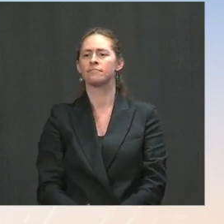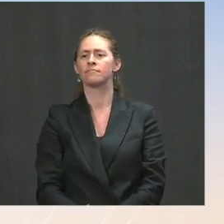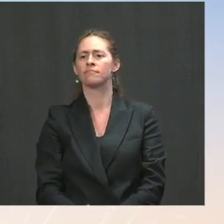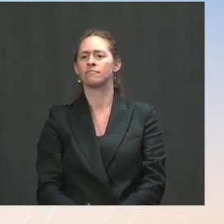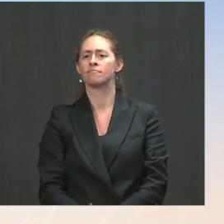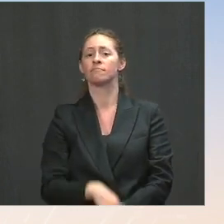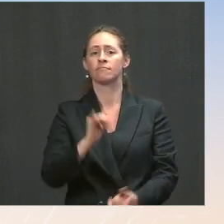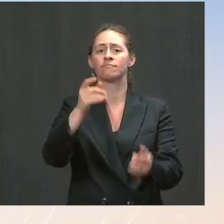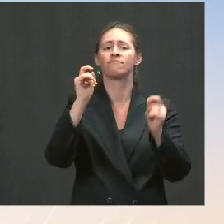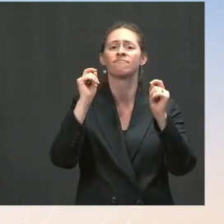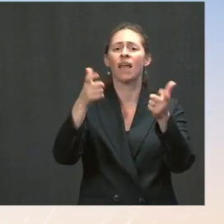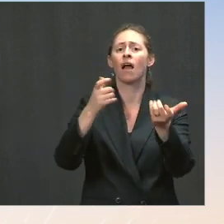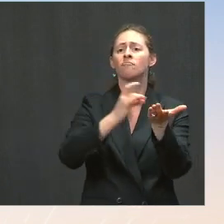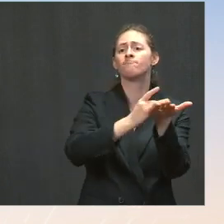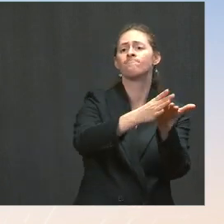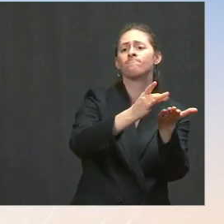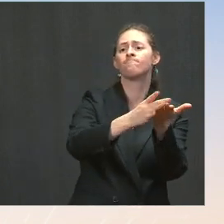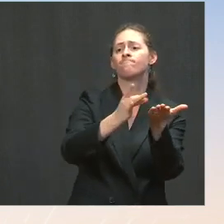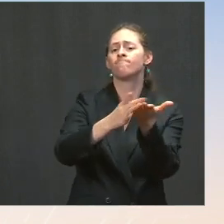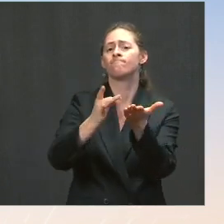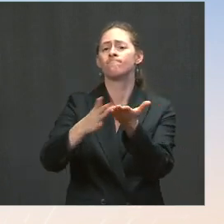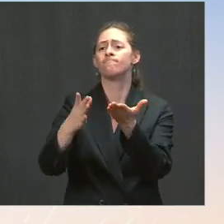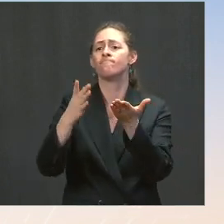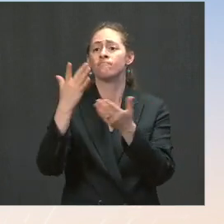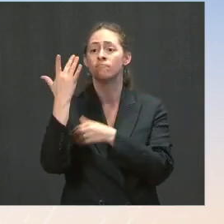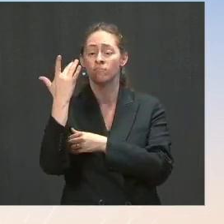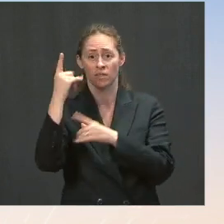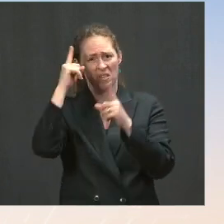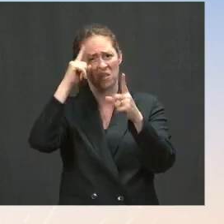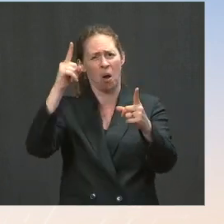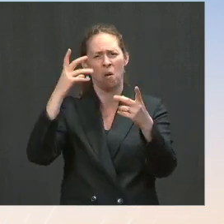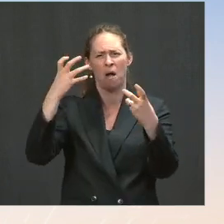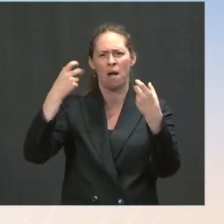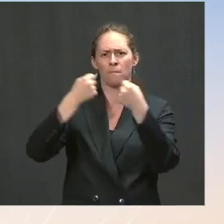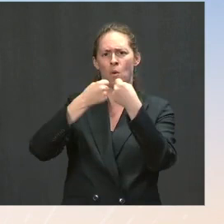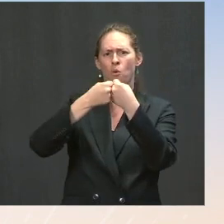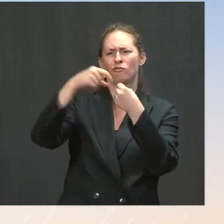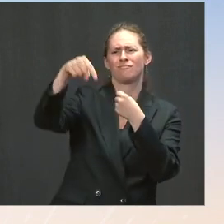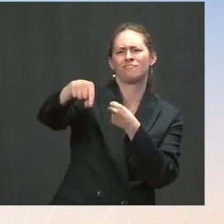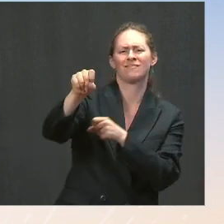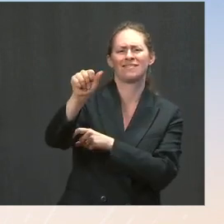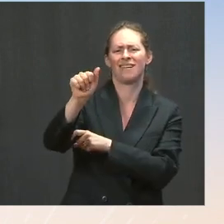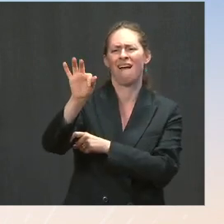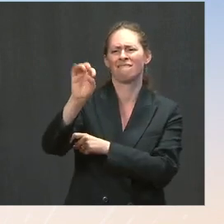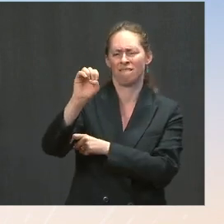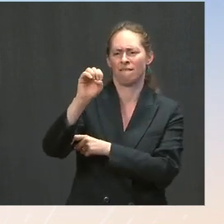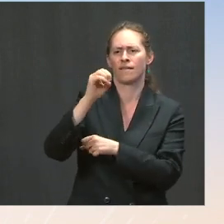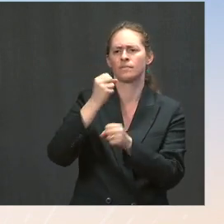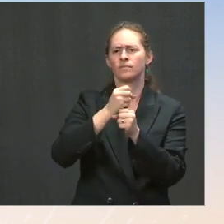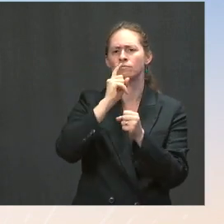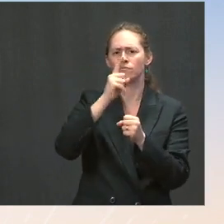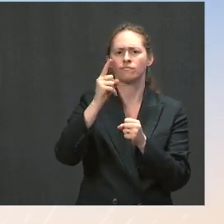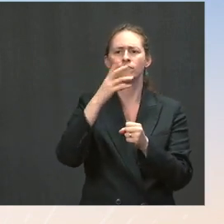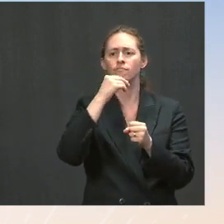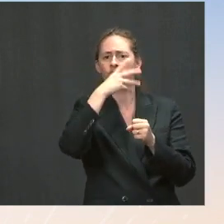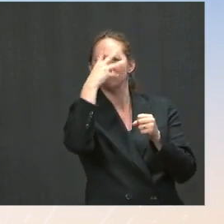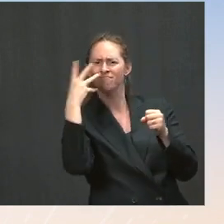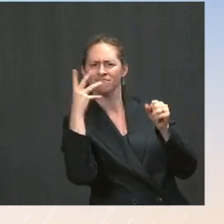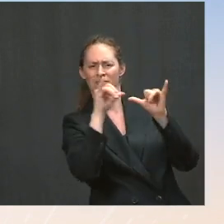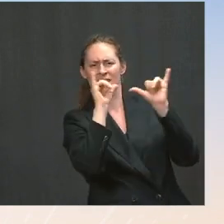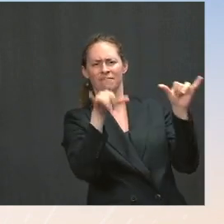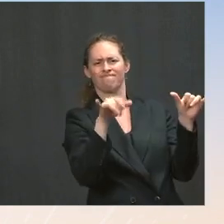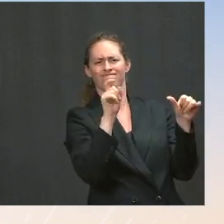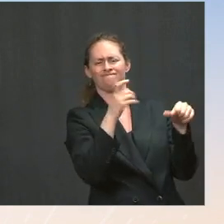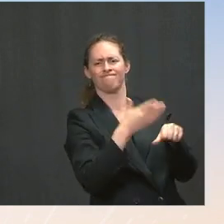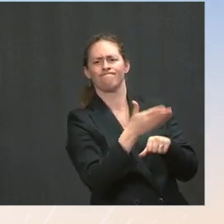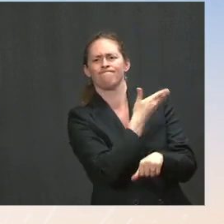secure our border, and it is a step toward our broader aim of having a safe and orderly immigration system. I will say at the same time, we continue to work